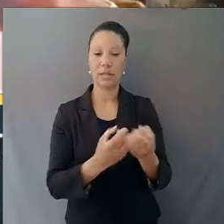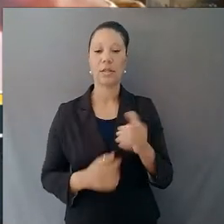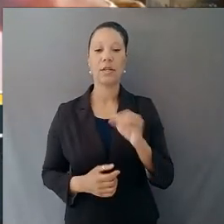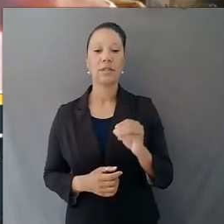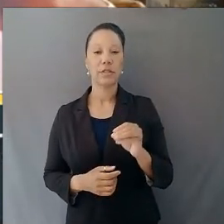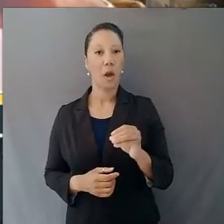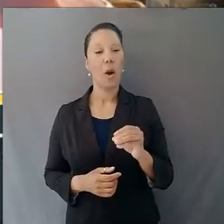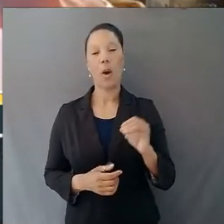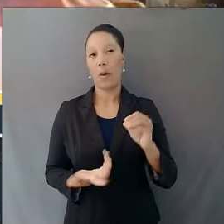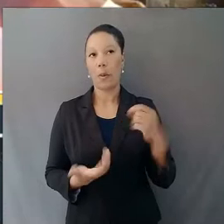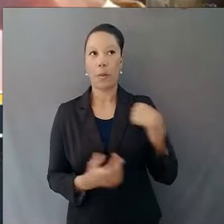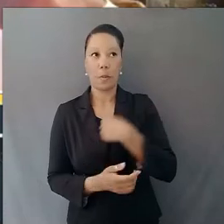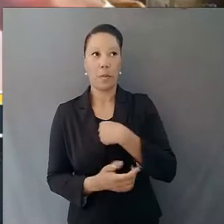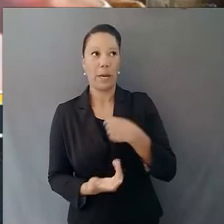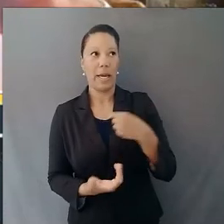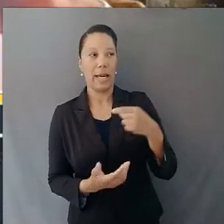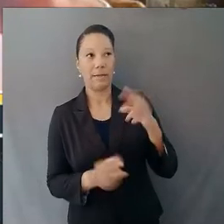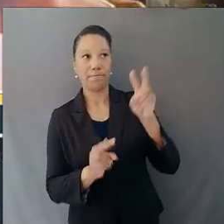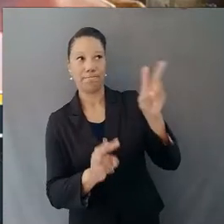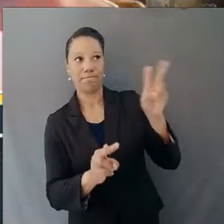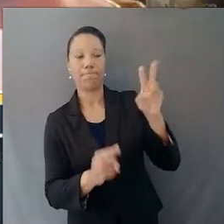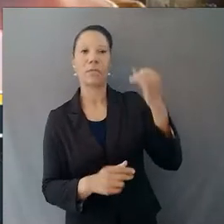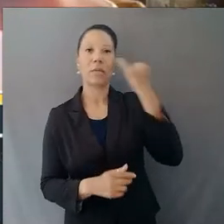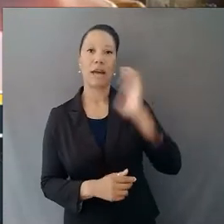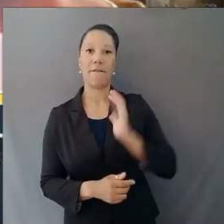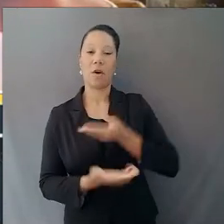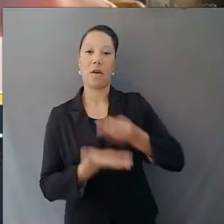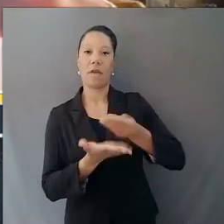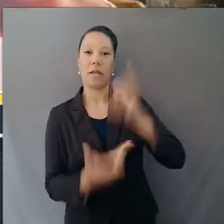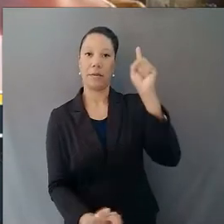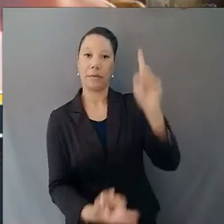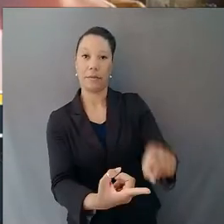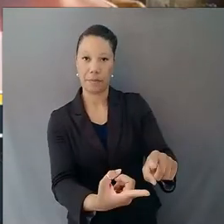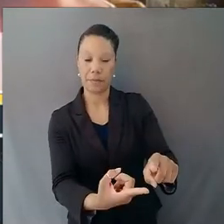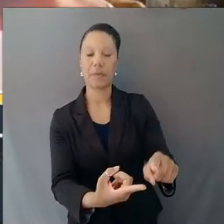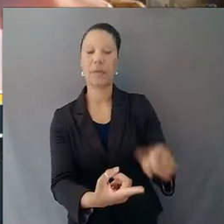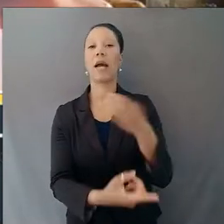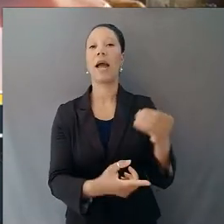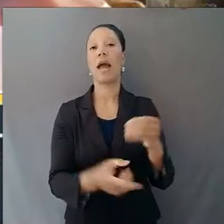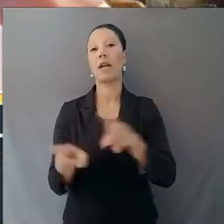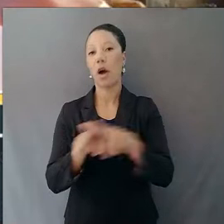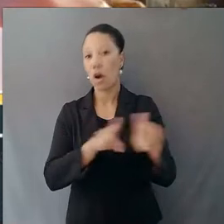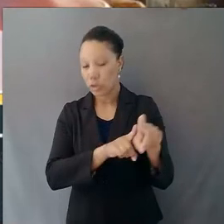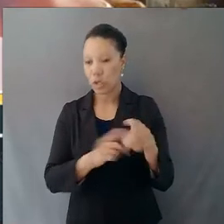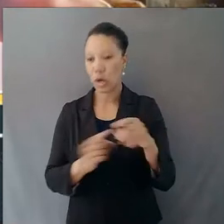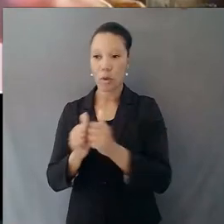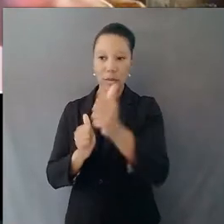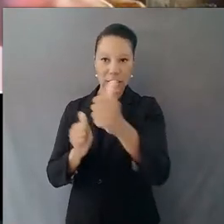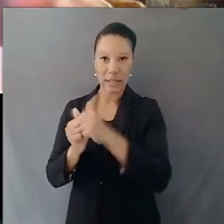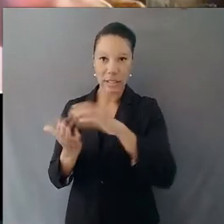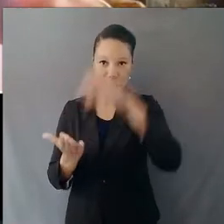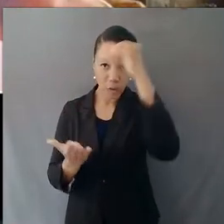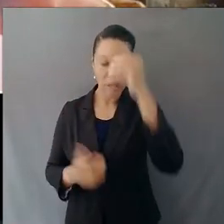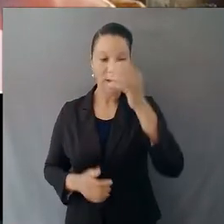in funding and in tandem with conducting distance learning, preparing for virtual graduations, and planning for